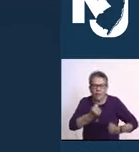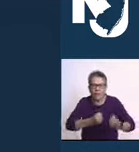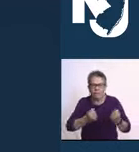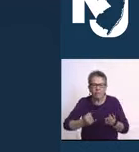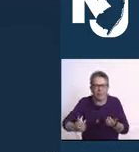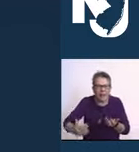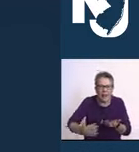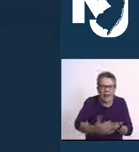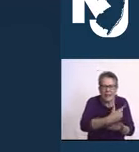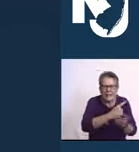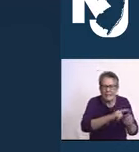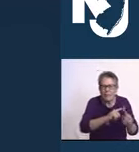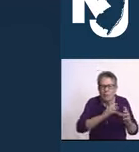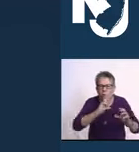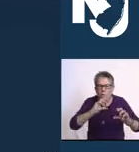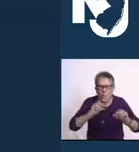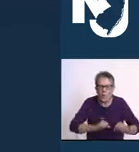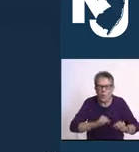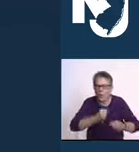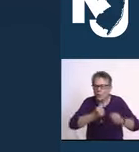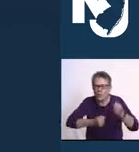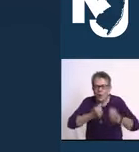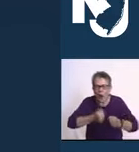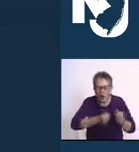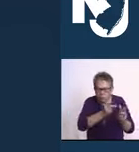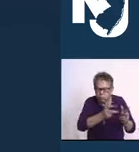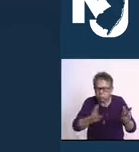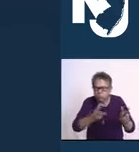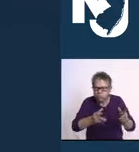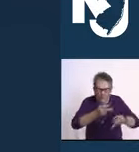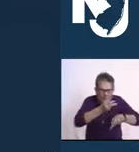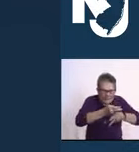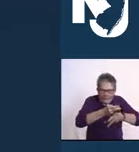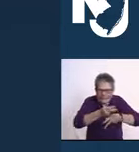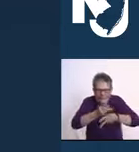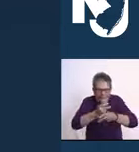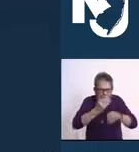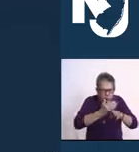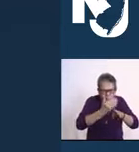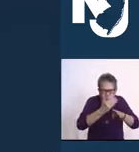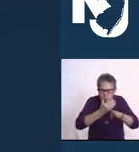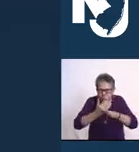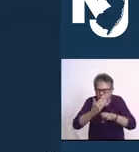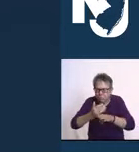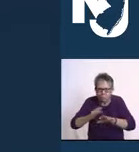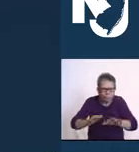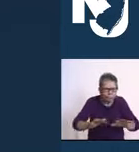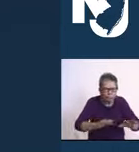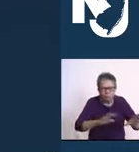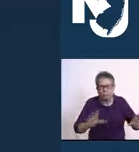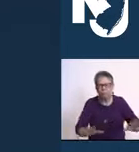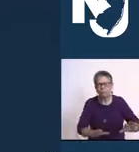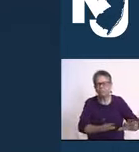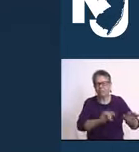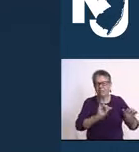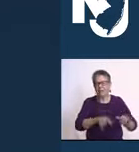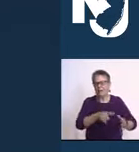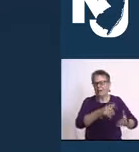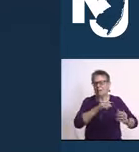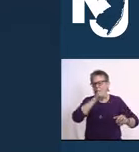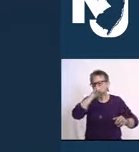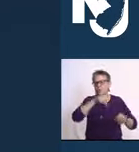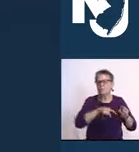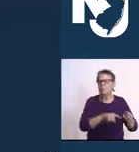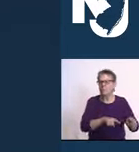he gave a ground-up restoration to. He was a member of the American Tri-5 Association, a club of